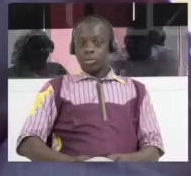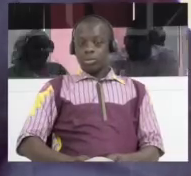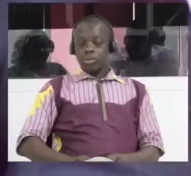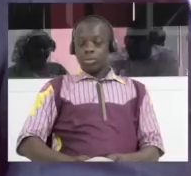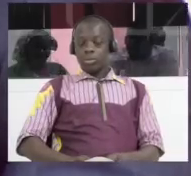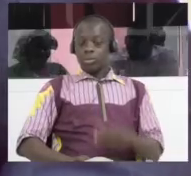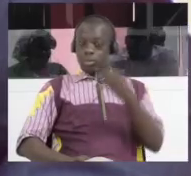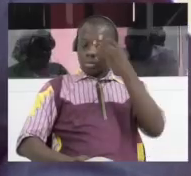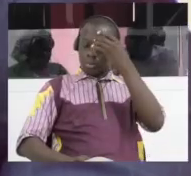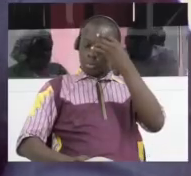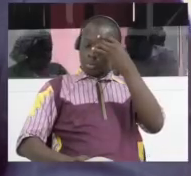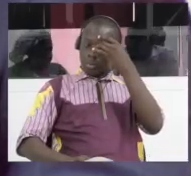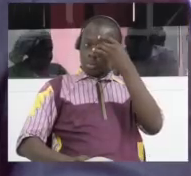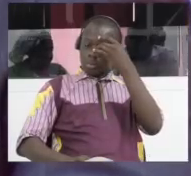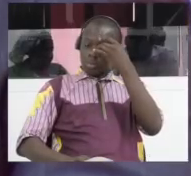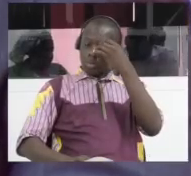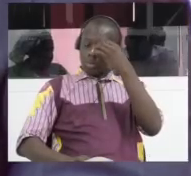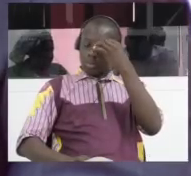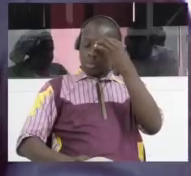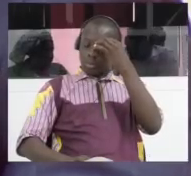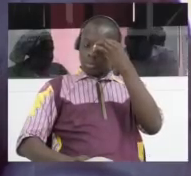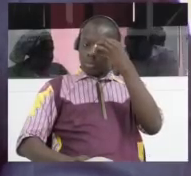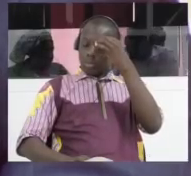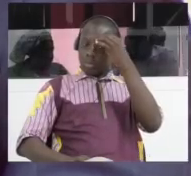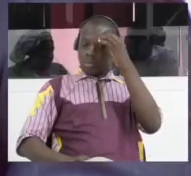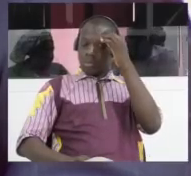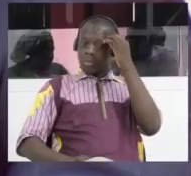proceed with what happened after you spoke to